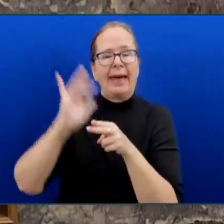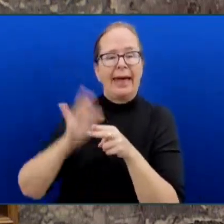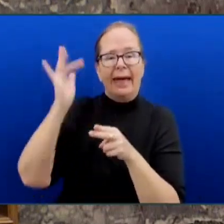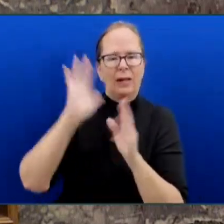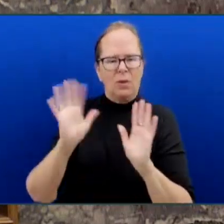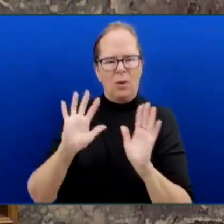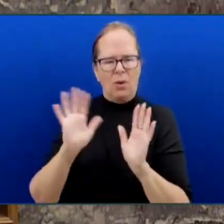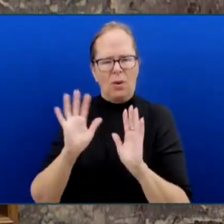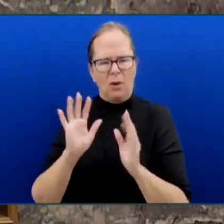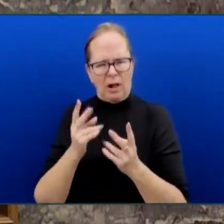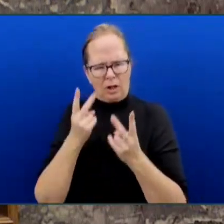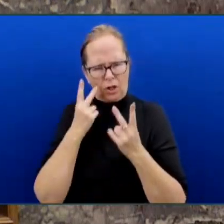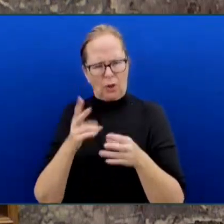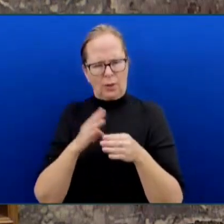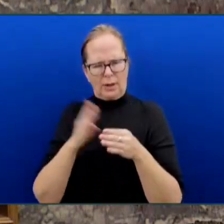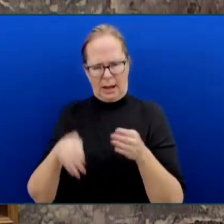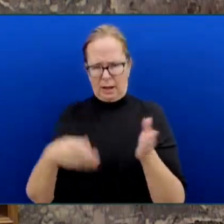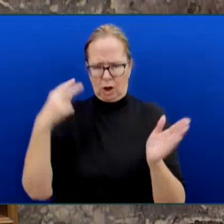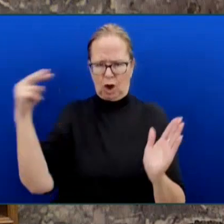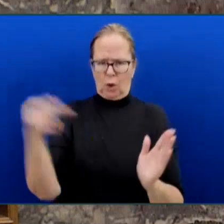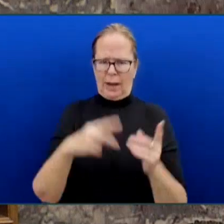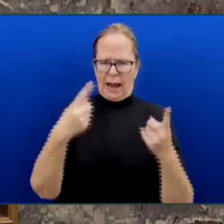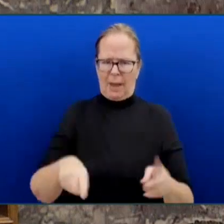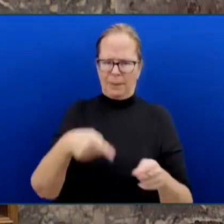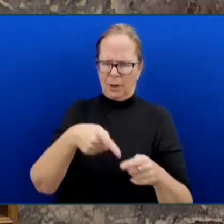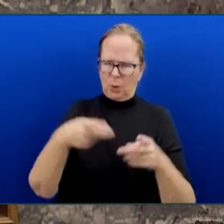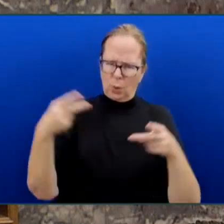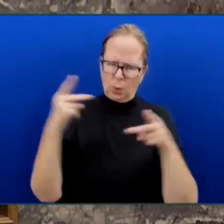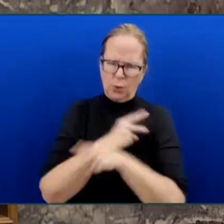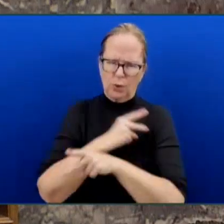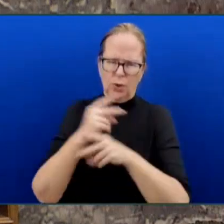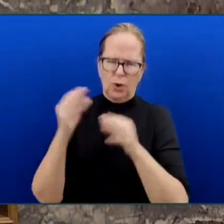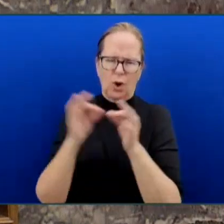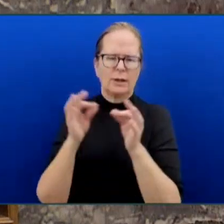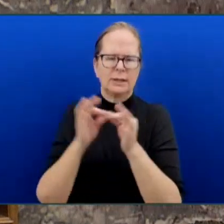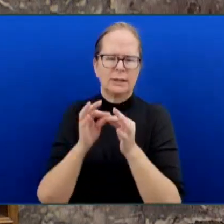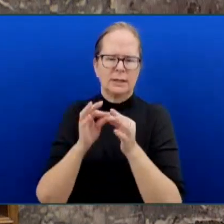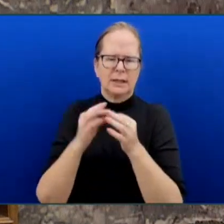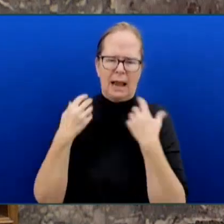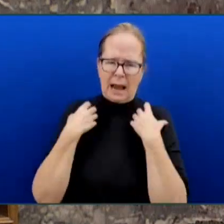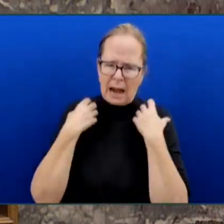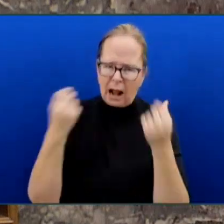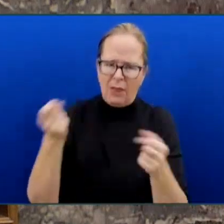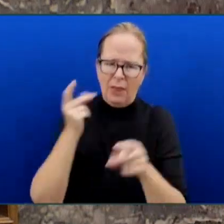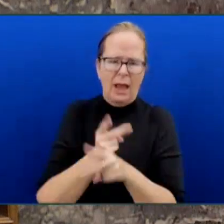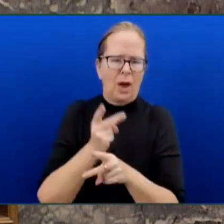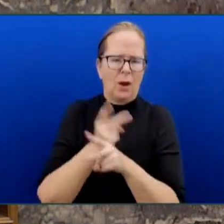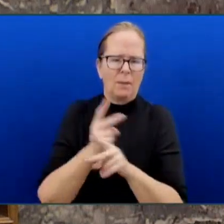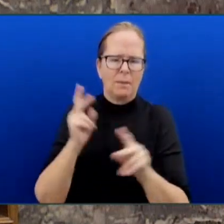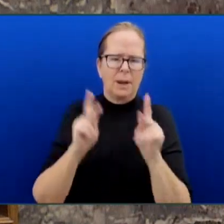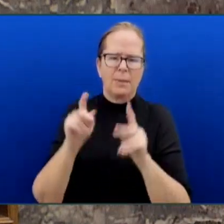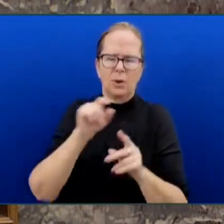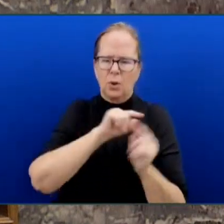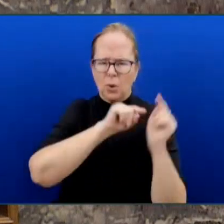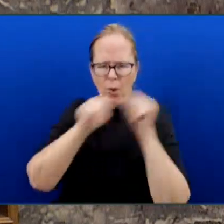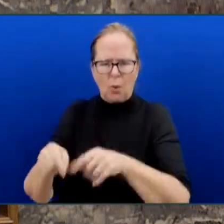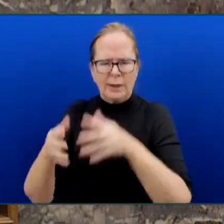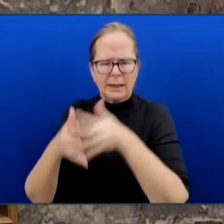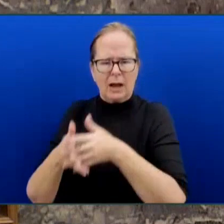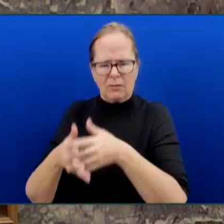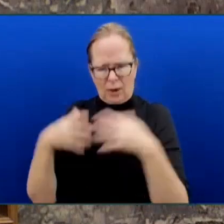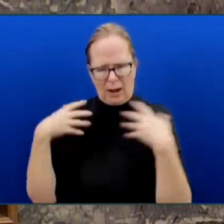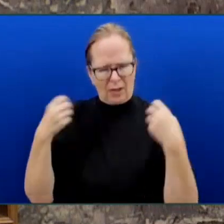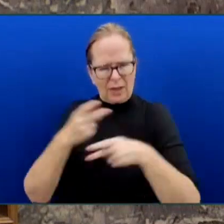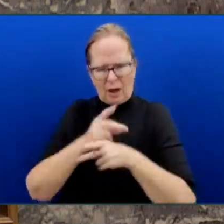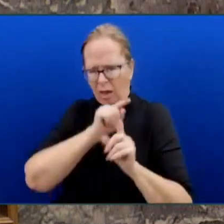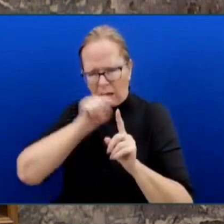amazingly down to the United States to get basic cancer care. Housing, as I said, the most unaffordable in the country. Gas and rents, highest in North